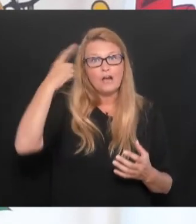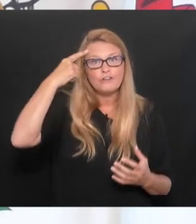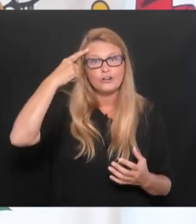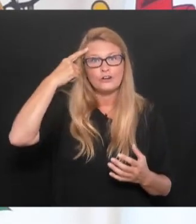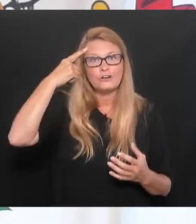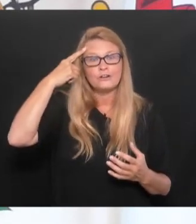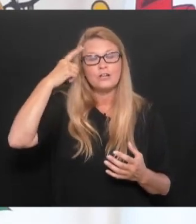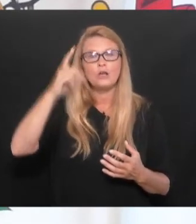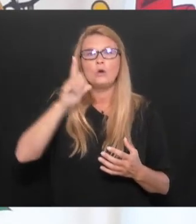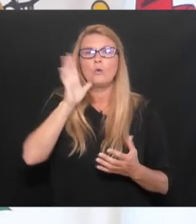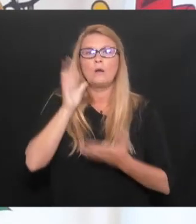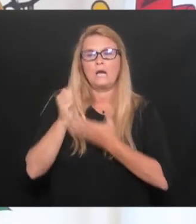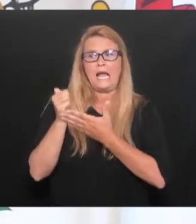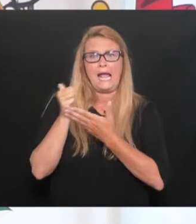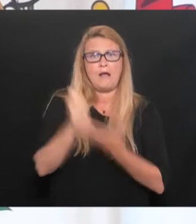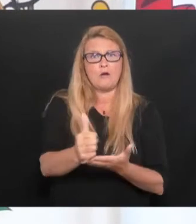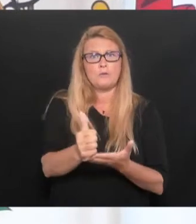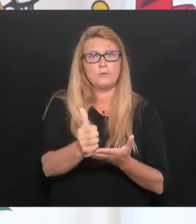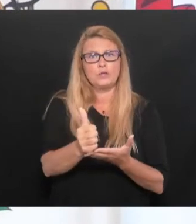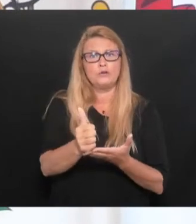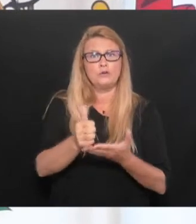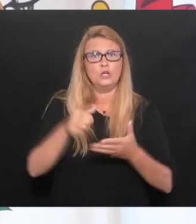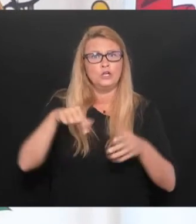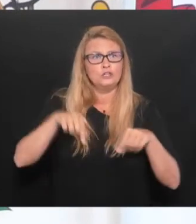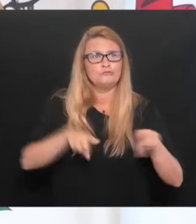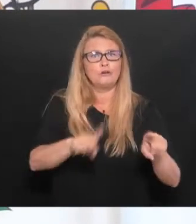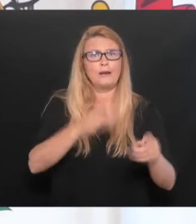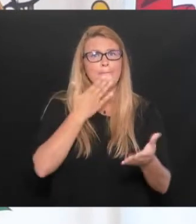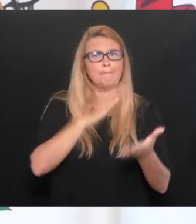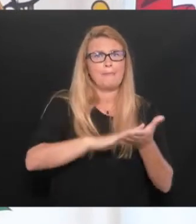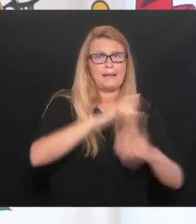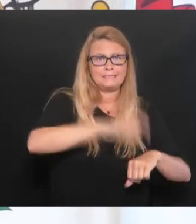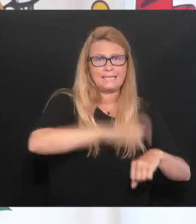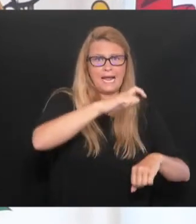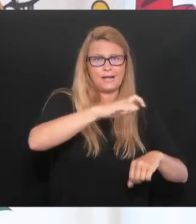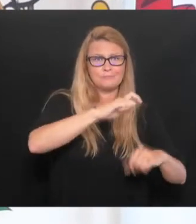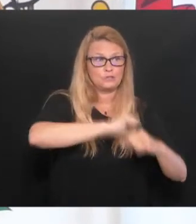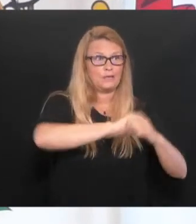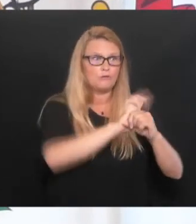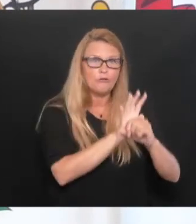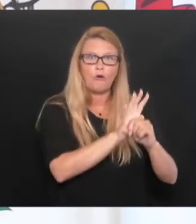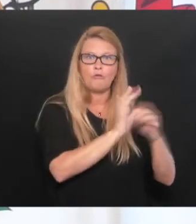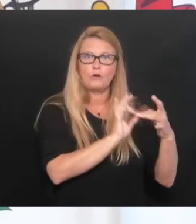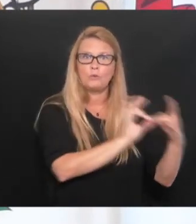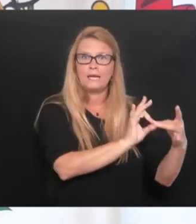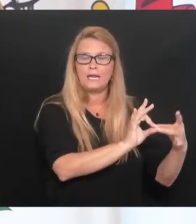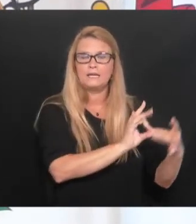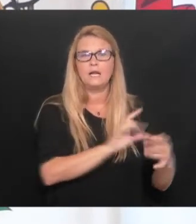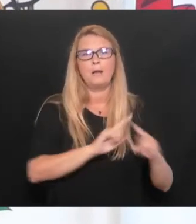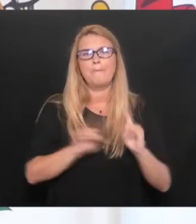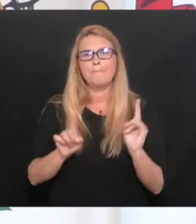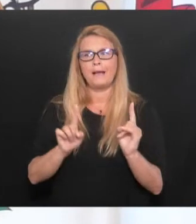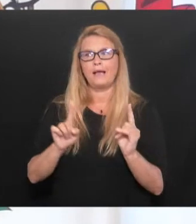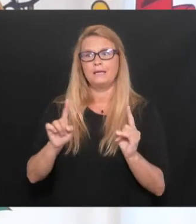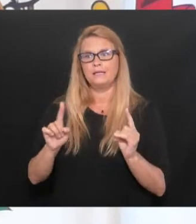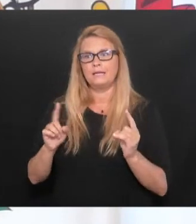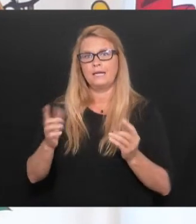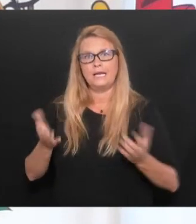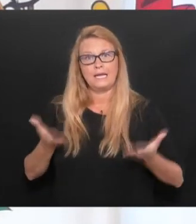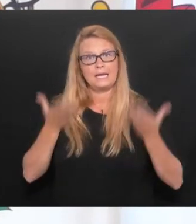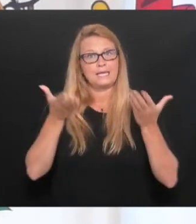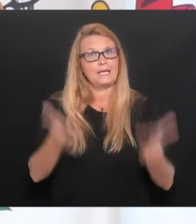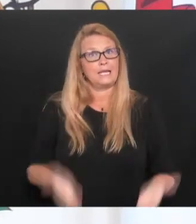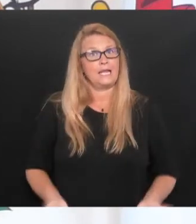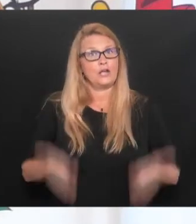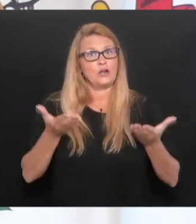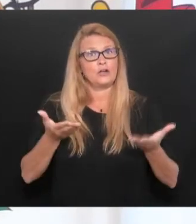the really storms that we've had in regard to COVID, and he'll come out here and tell you the truth and